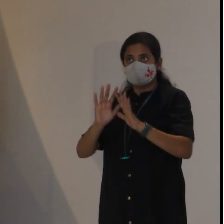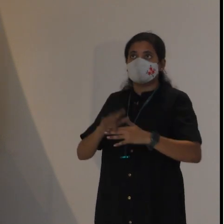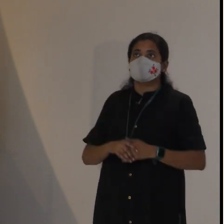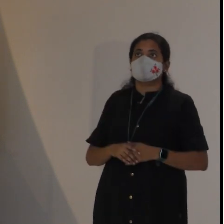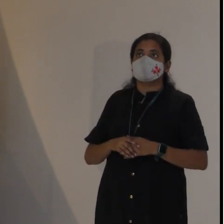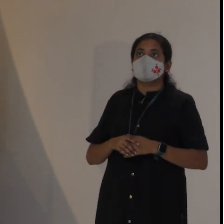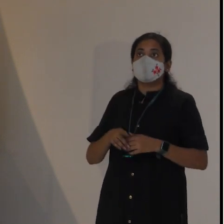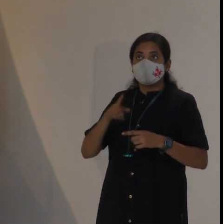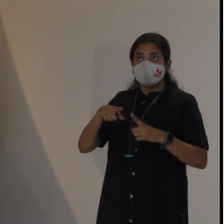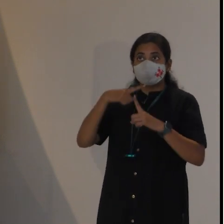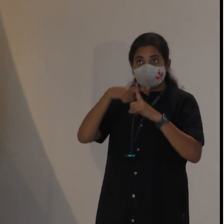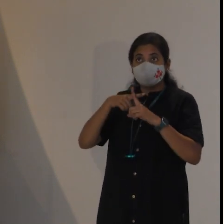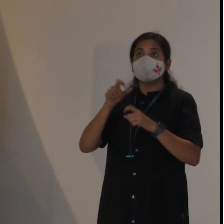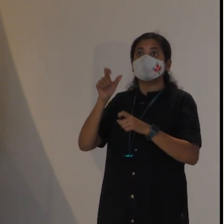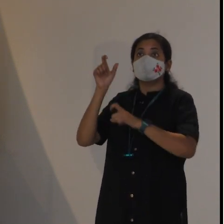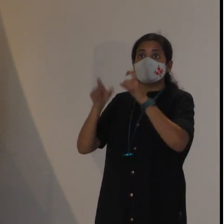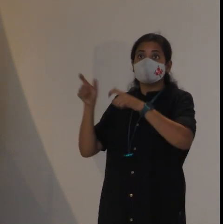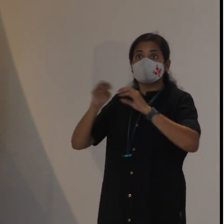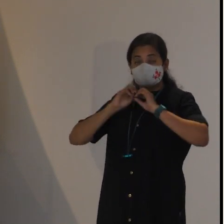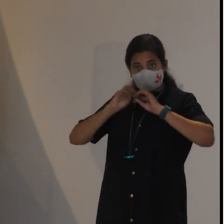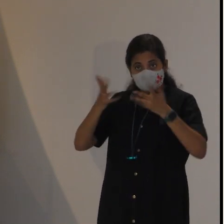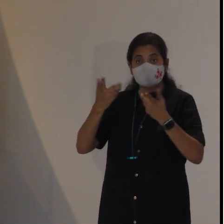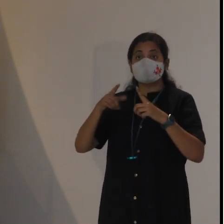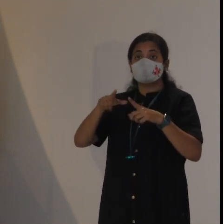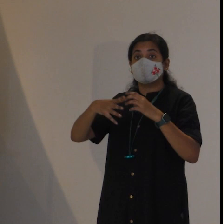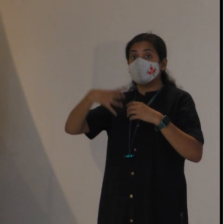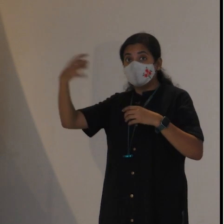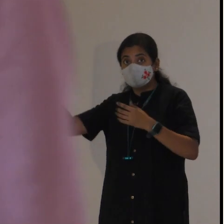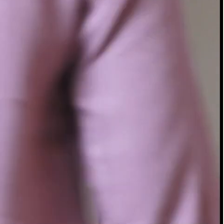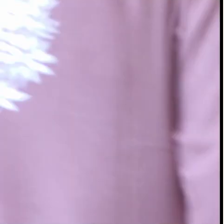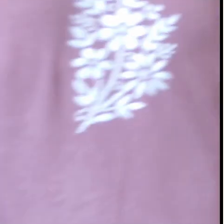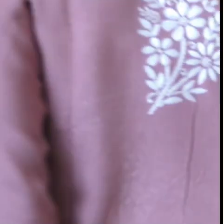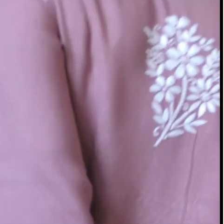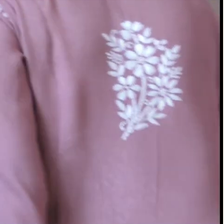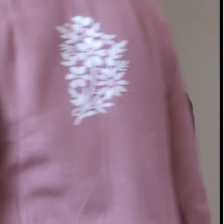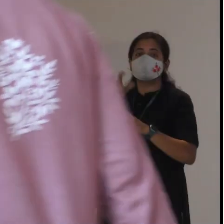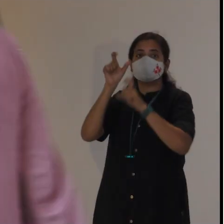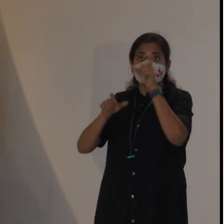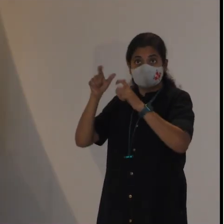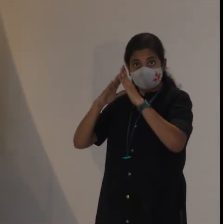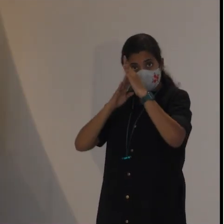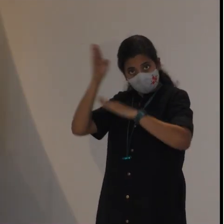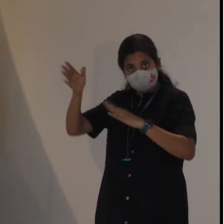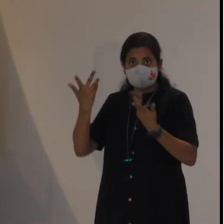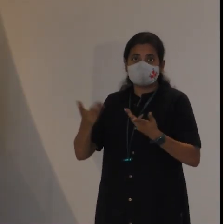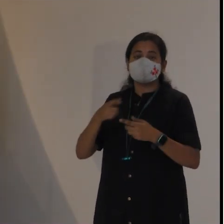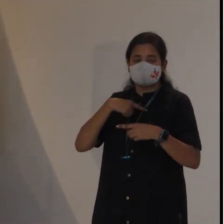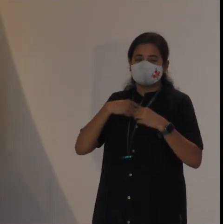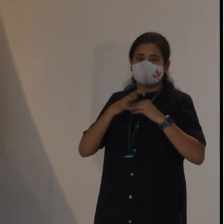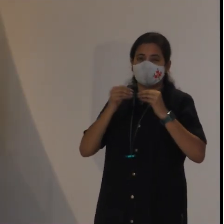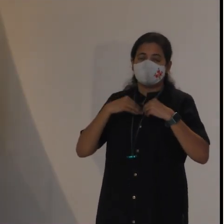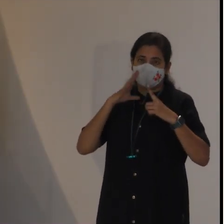And we wanted to do it through podcasts. We wanted to take the museum out of the museum space and into people's homes, right? I come from